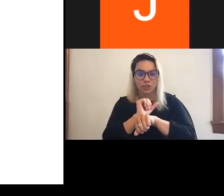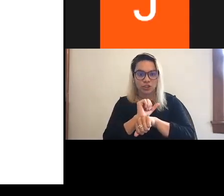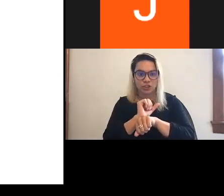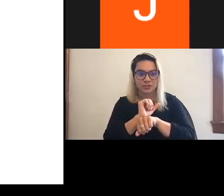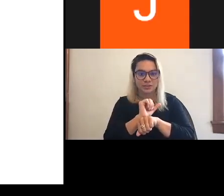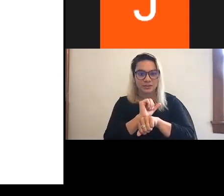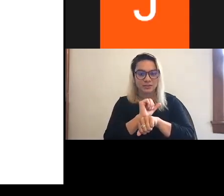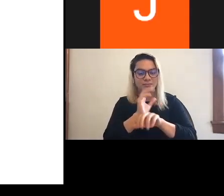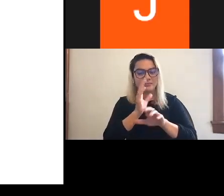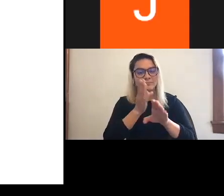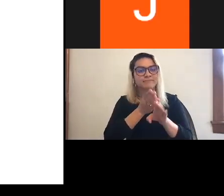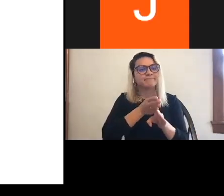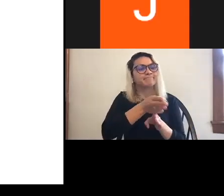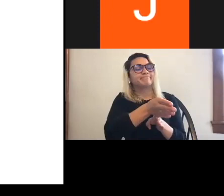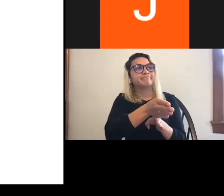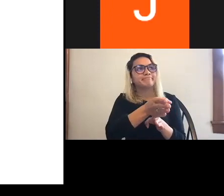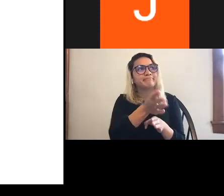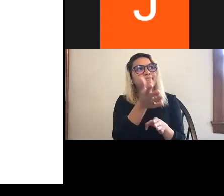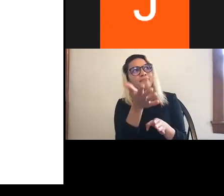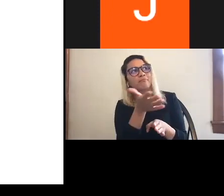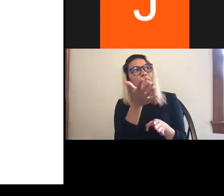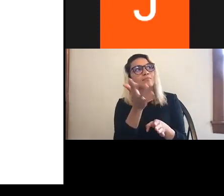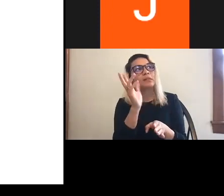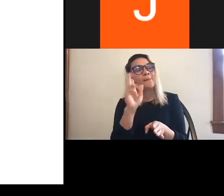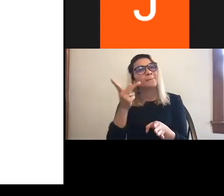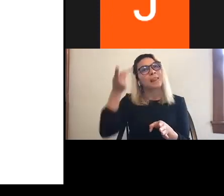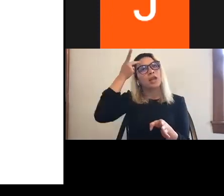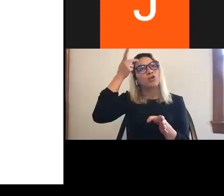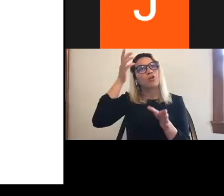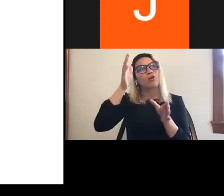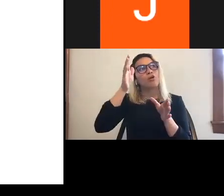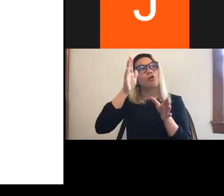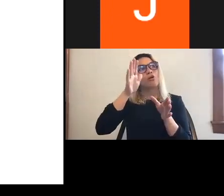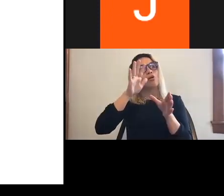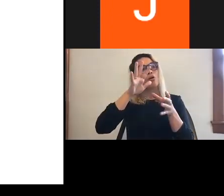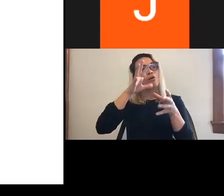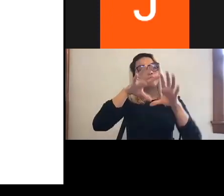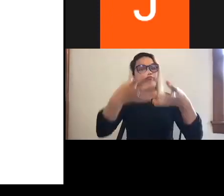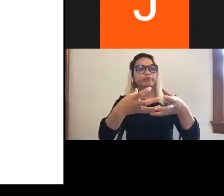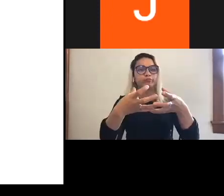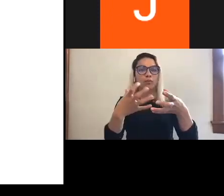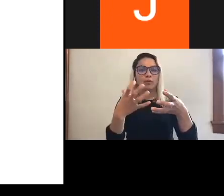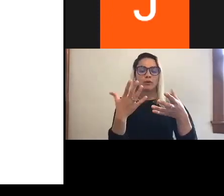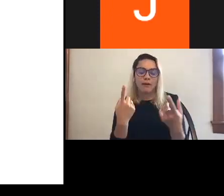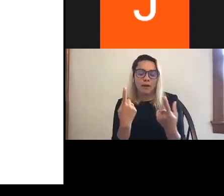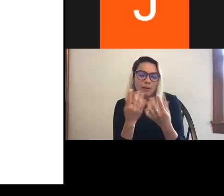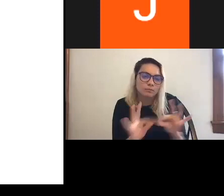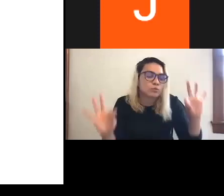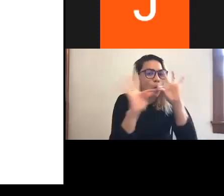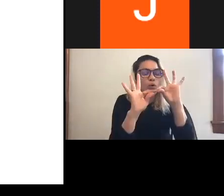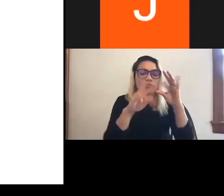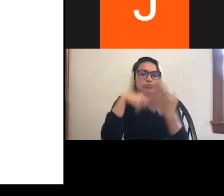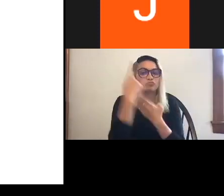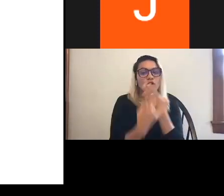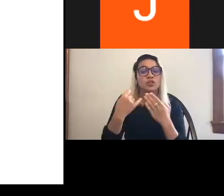a political and prophetic and amazing project called the RaceClass Narrative. I know that some of you may